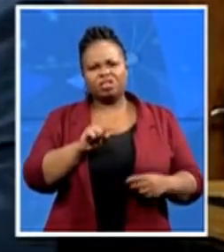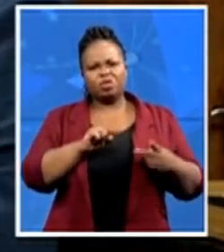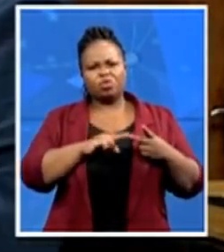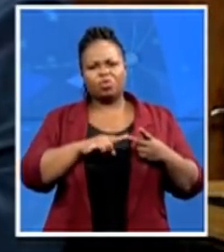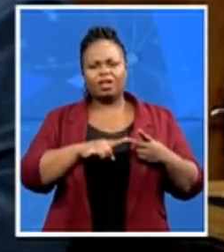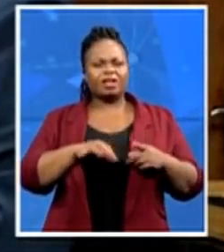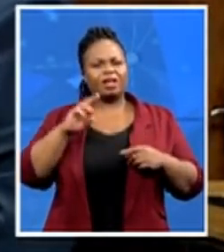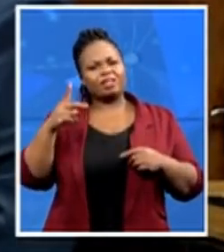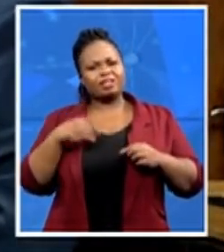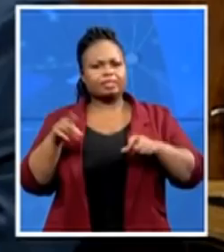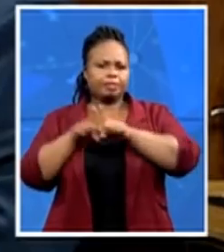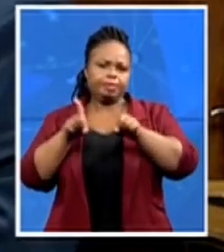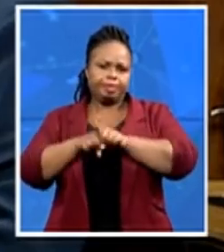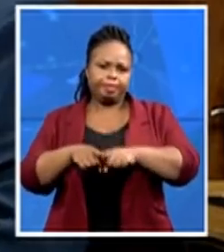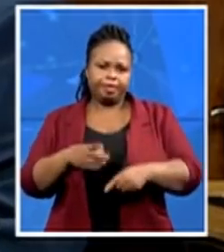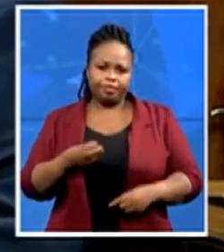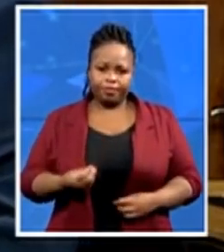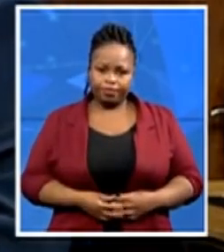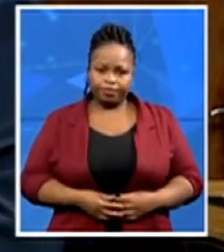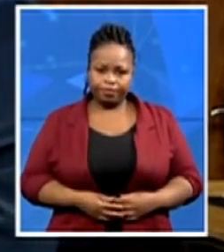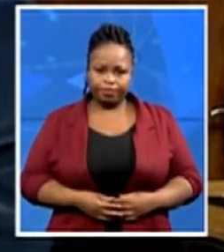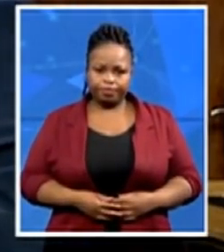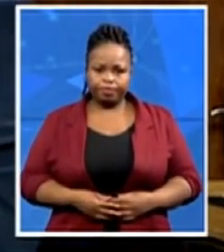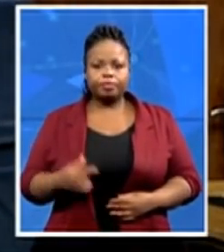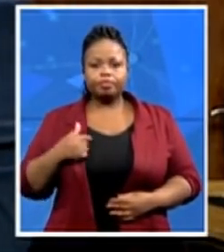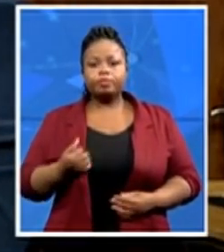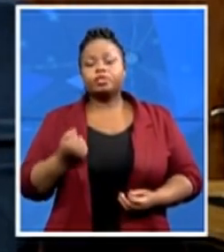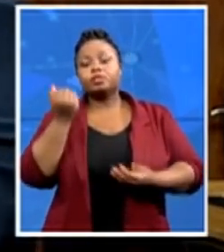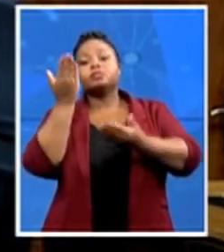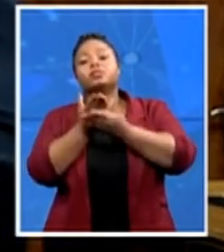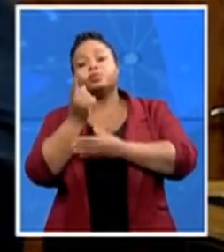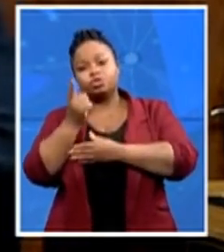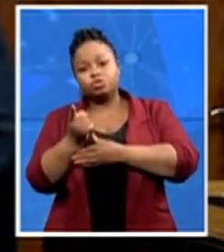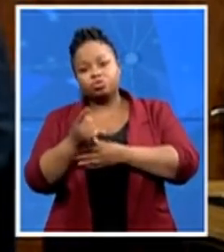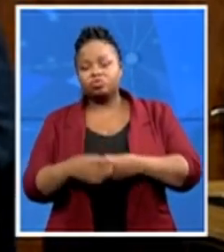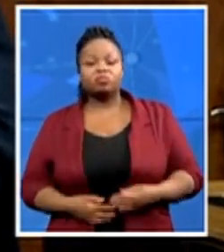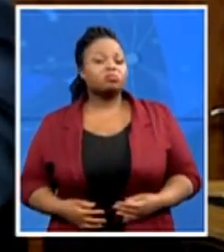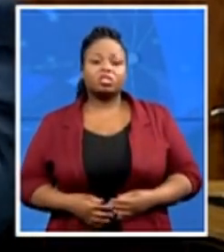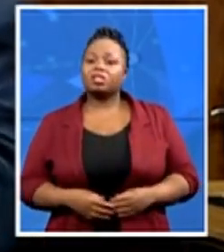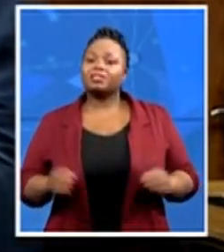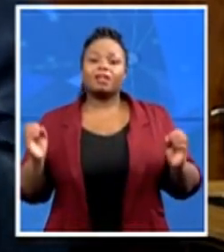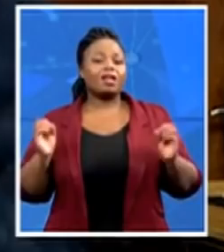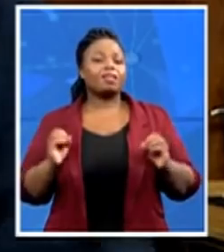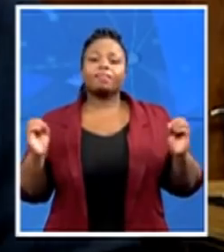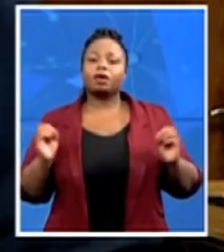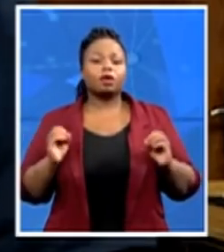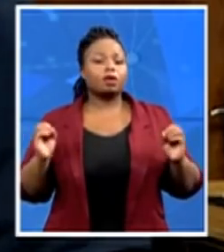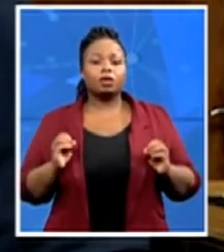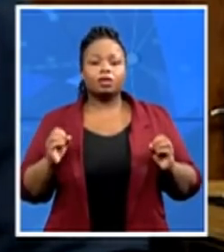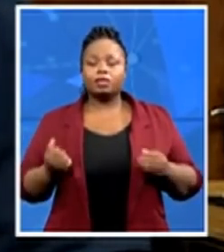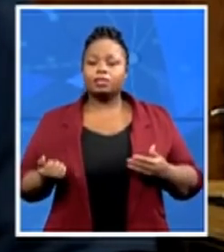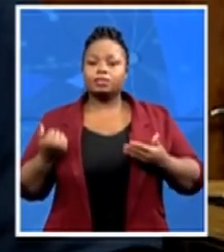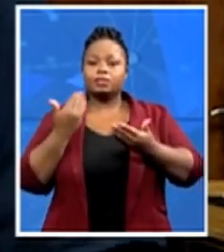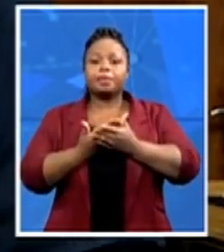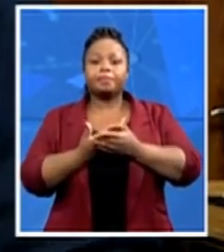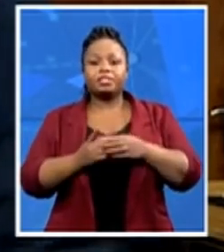My submission to you is, Your Worship, there's nothing in the submission that because this matters before